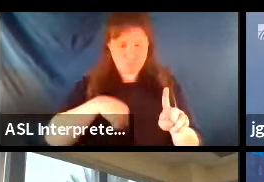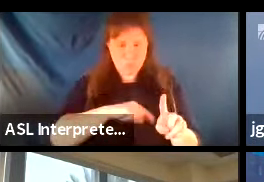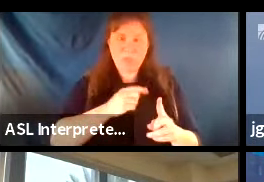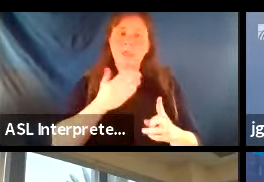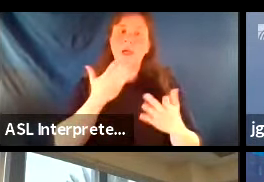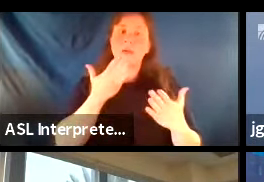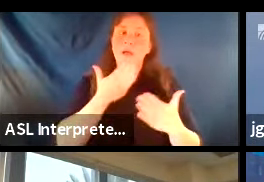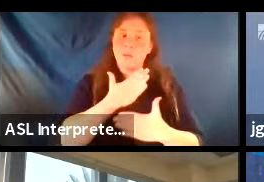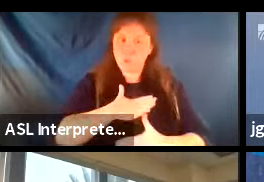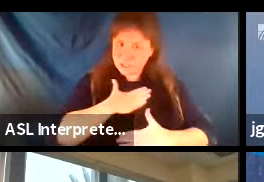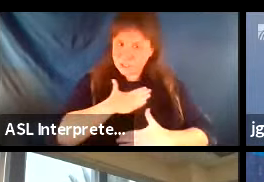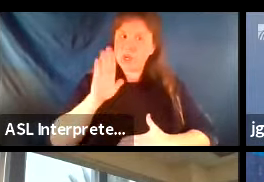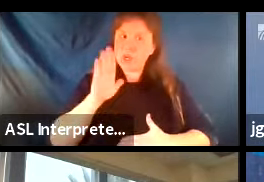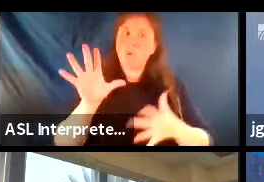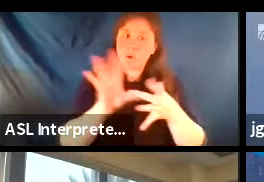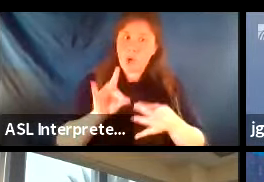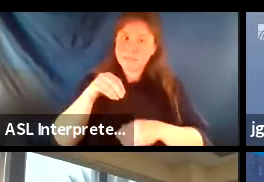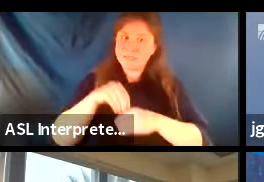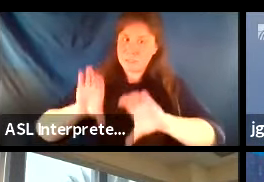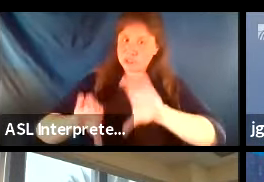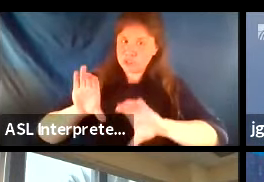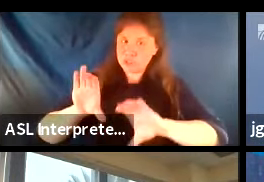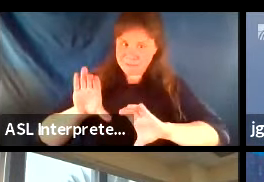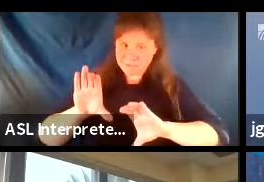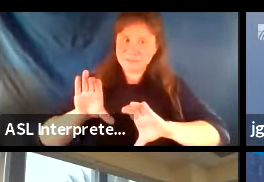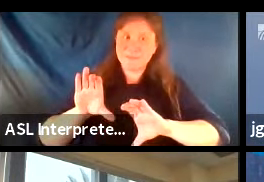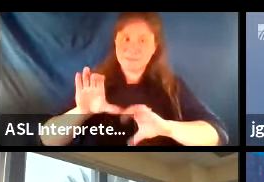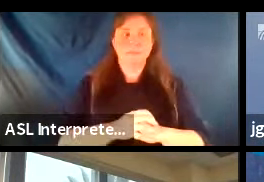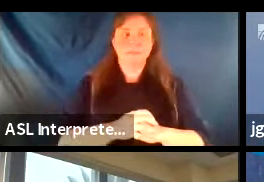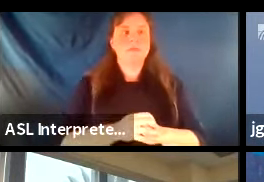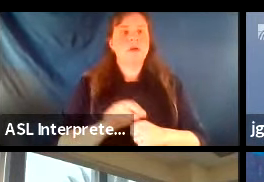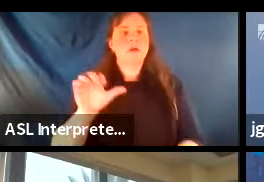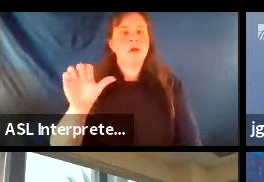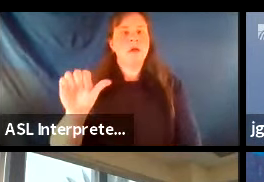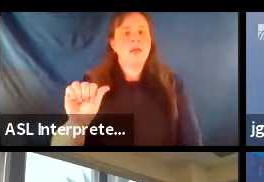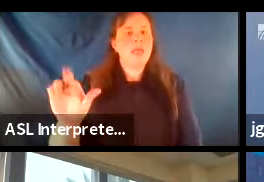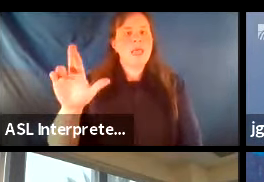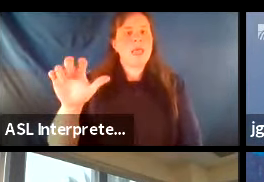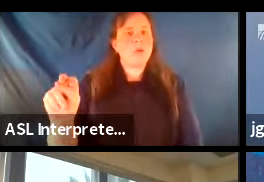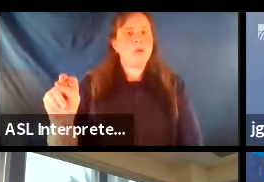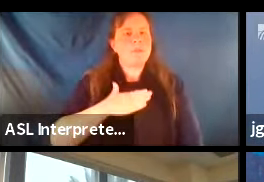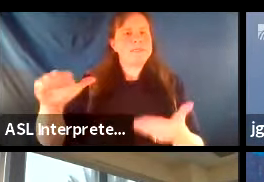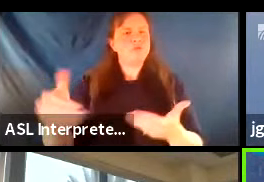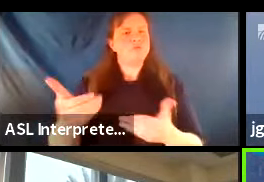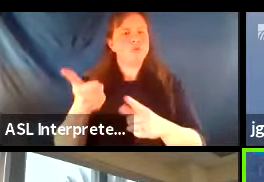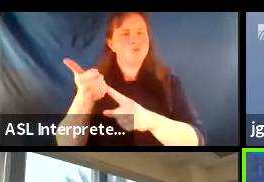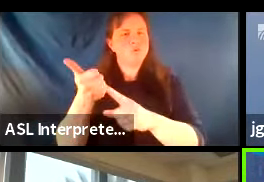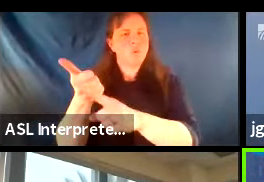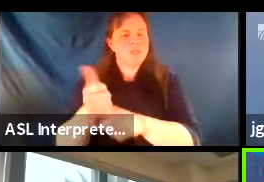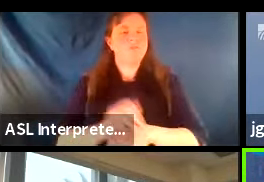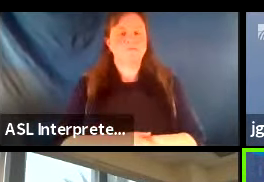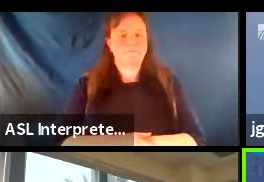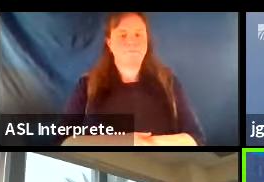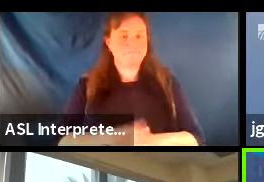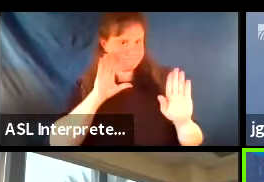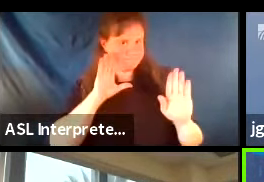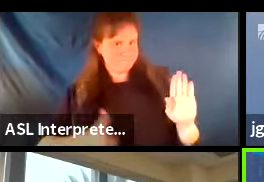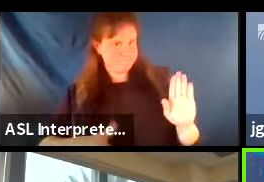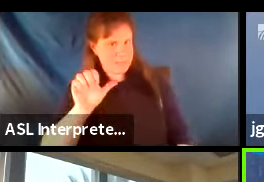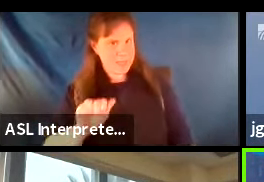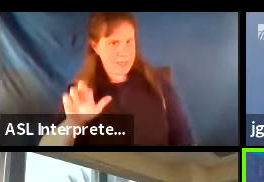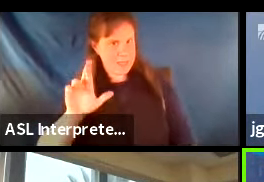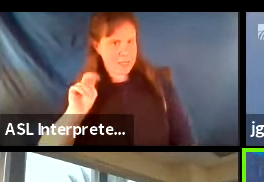comments in the chat if you don't have a chance to speak verbally. Aaron, please introduce yourself. Hello, everybody. Aaron Carruthers from the